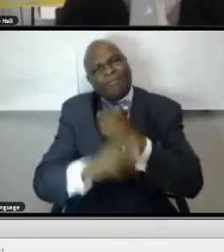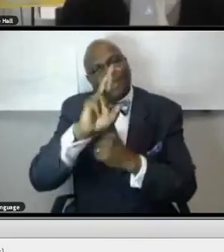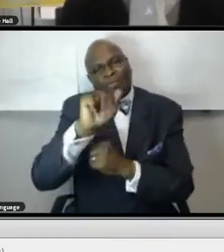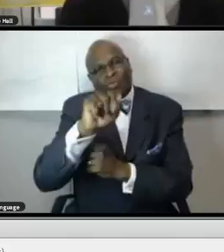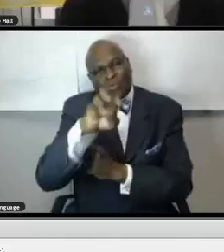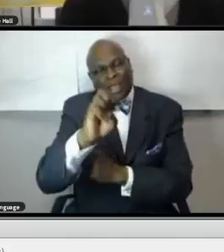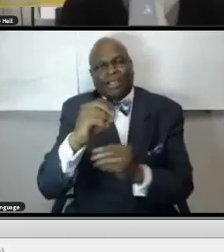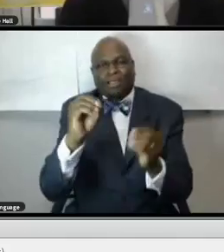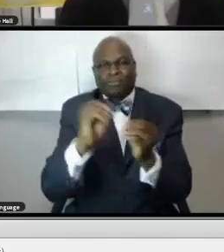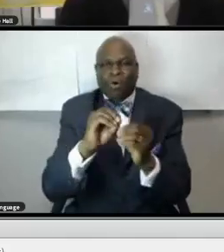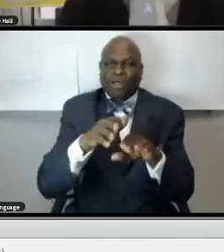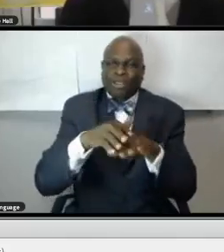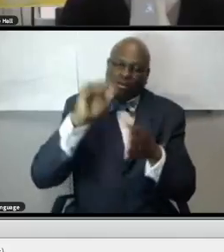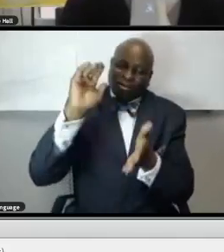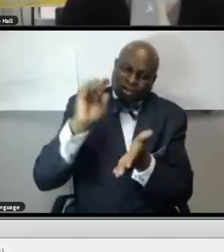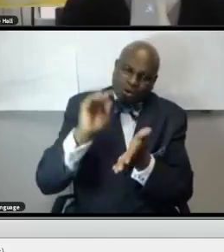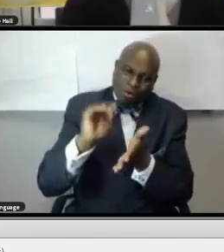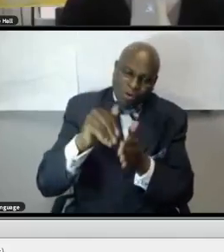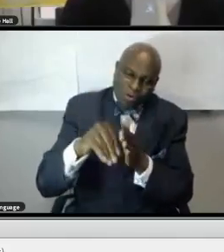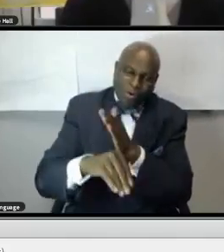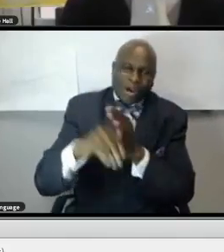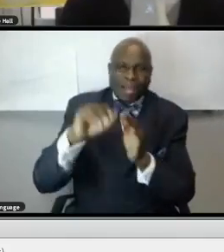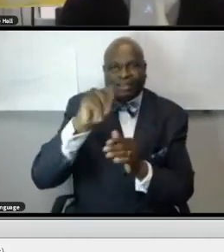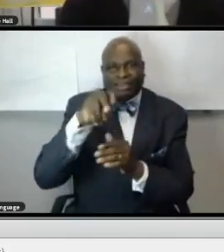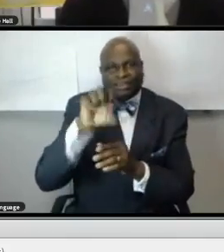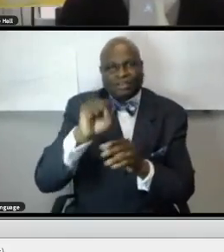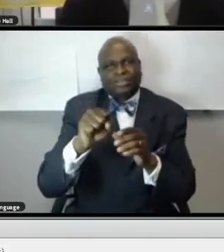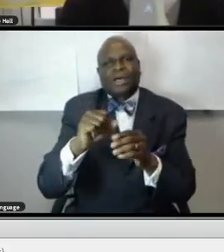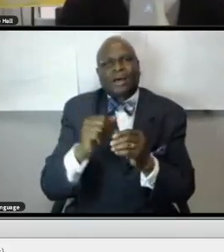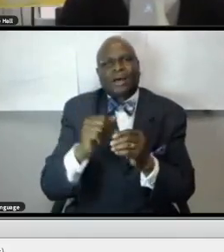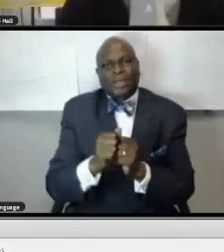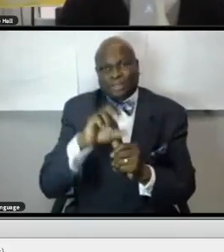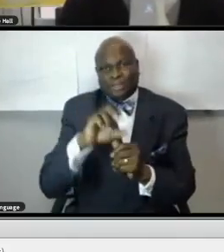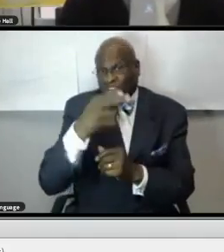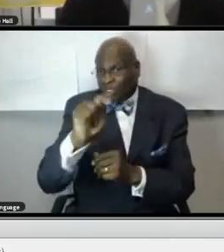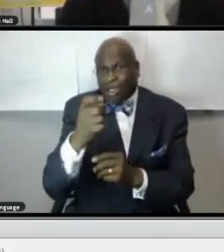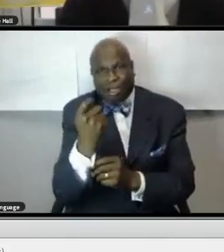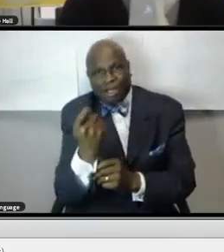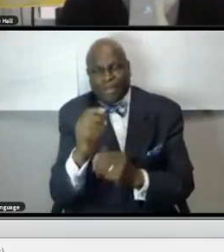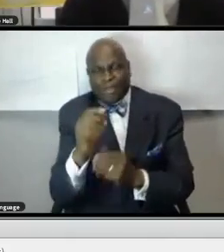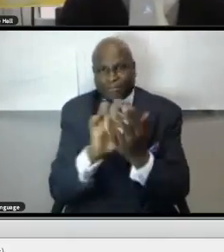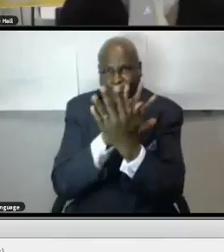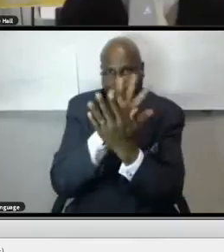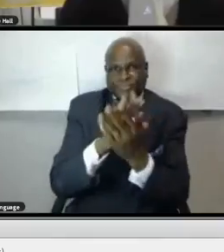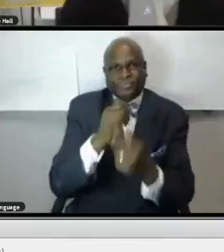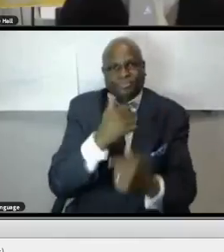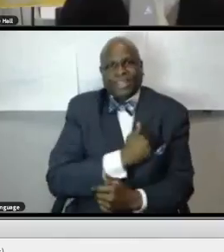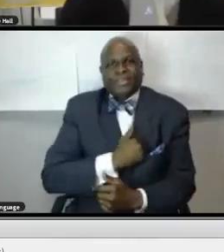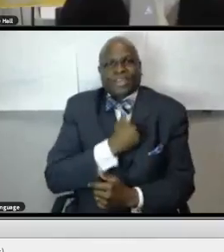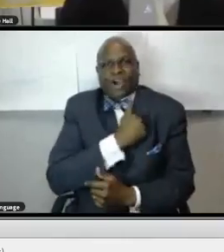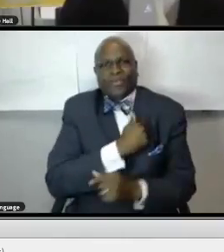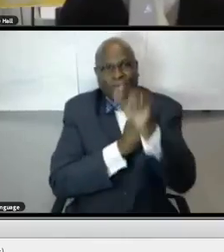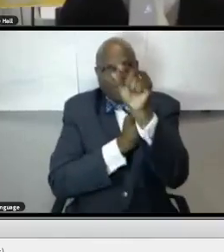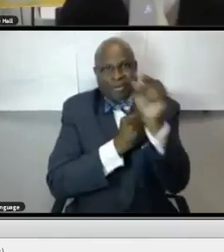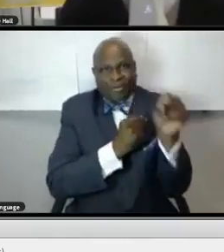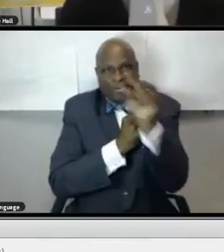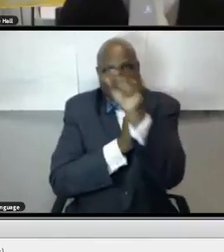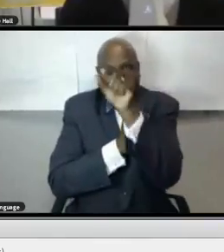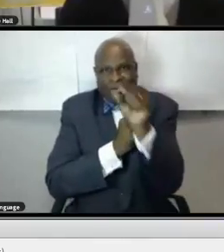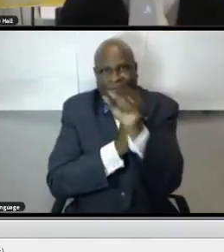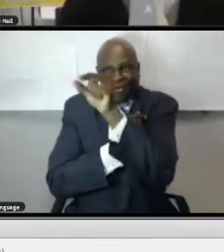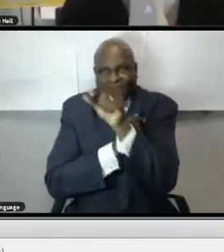more slowly for indigenous populations. This chart is a little bit murky, and I apologize for that, but just to